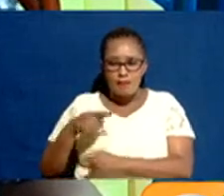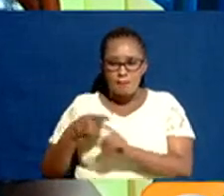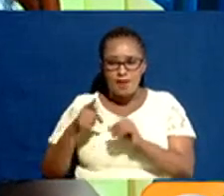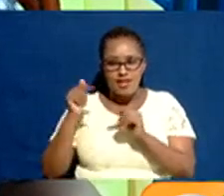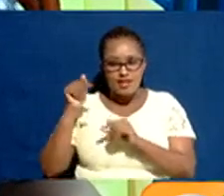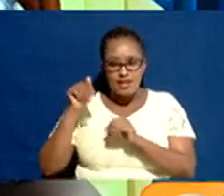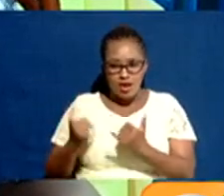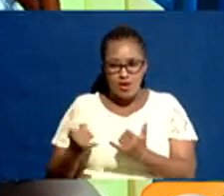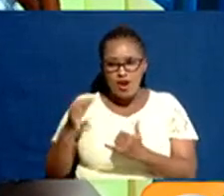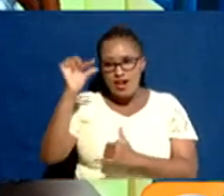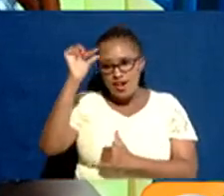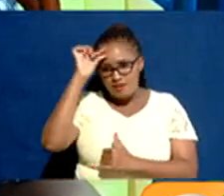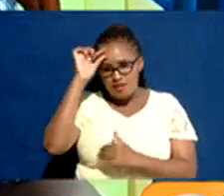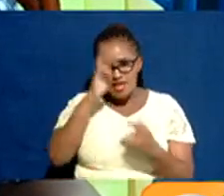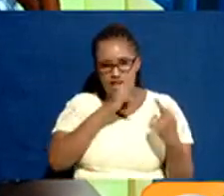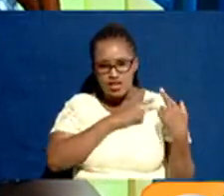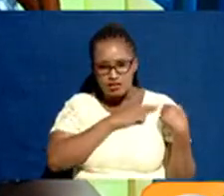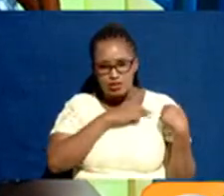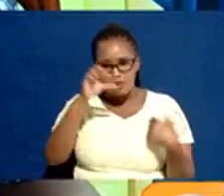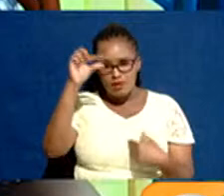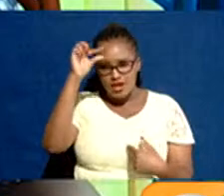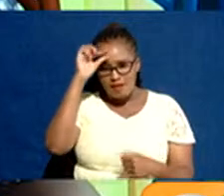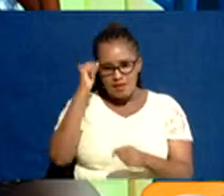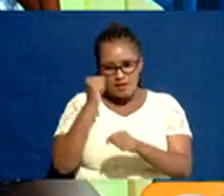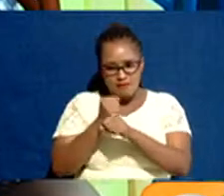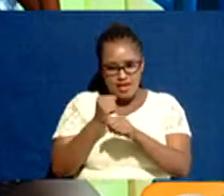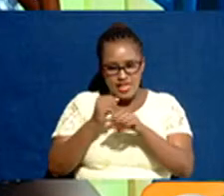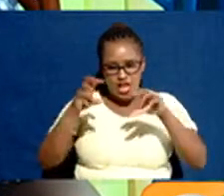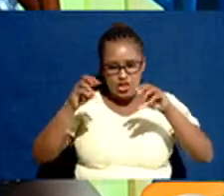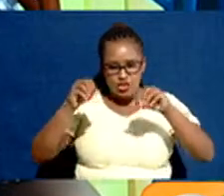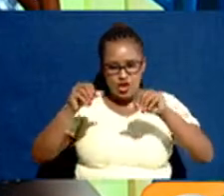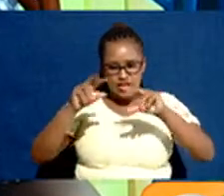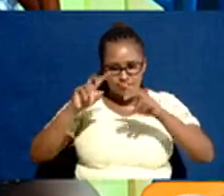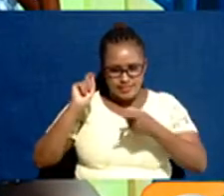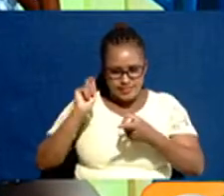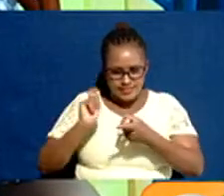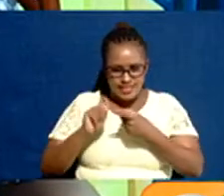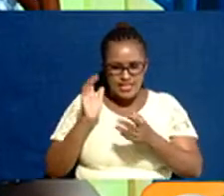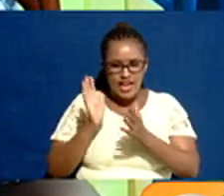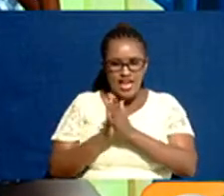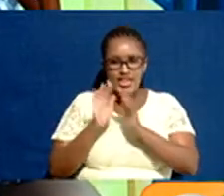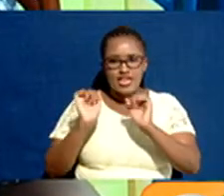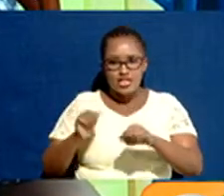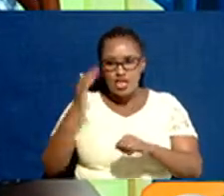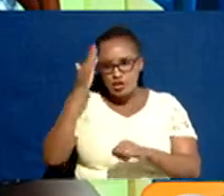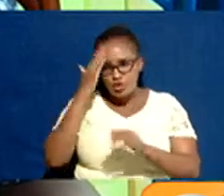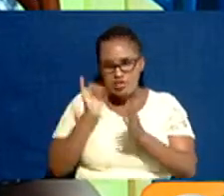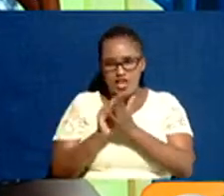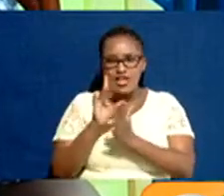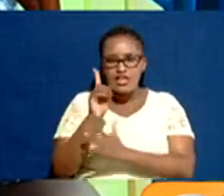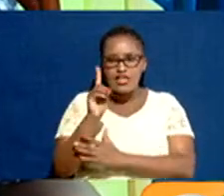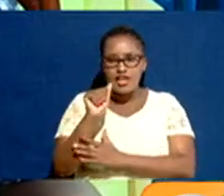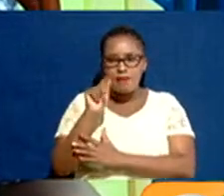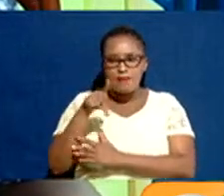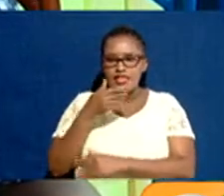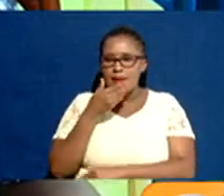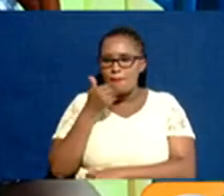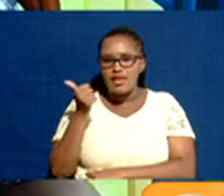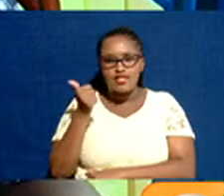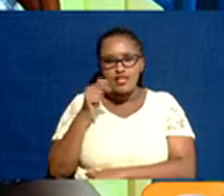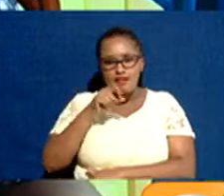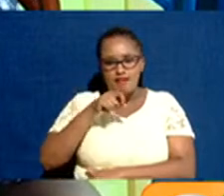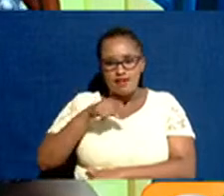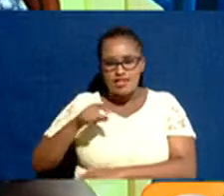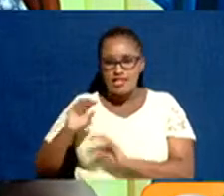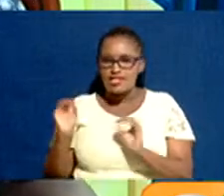is a responsible government. It has done soil testing and determined that DAP is not the correct type of